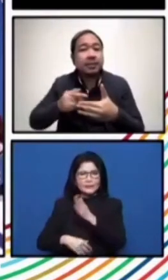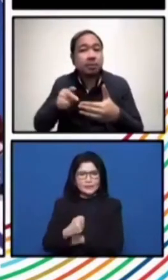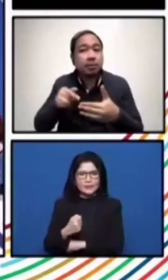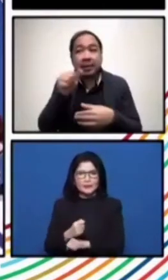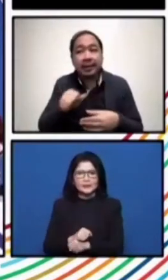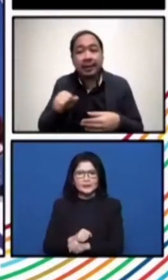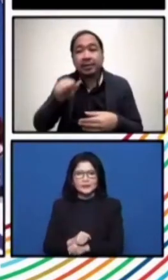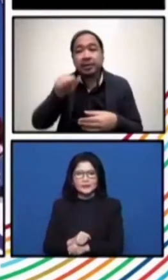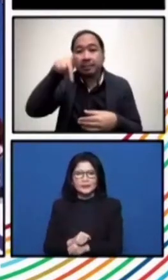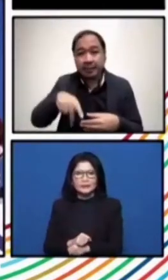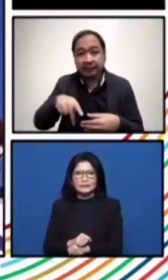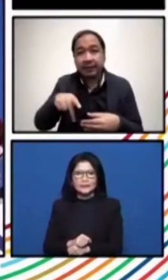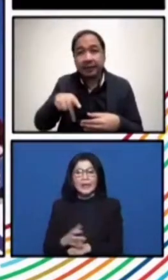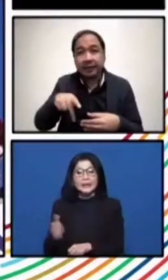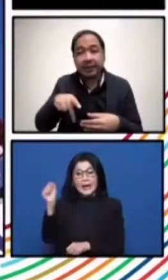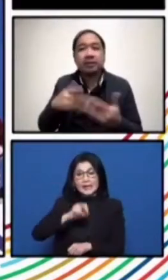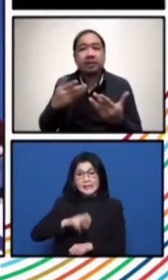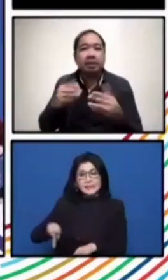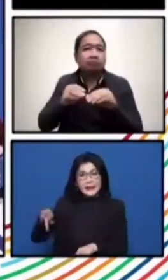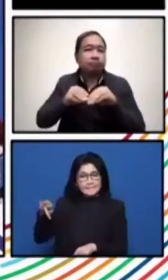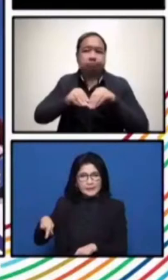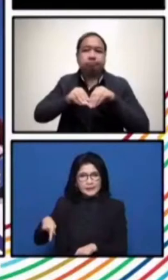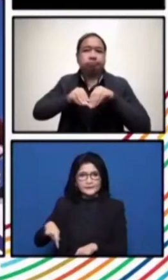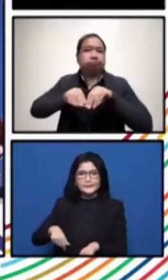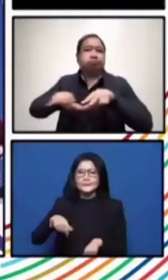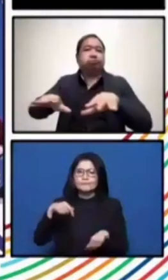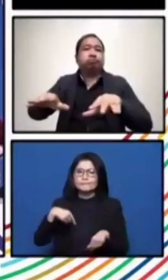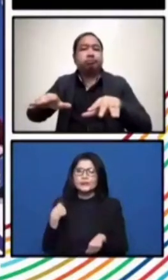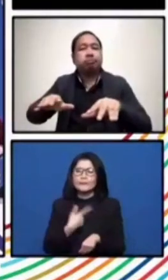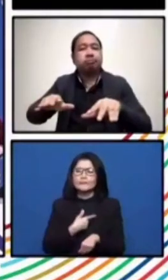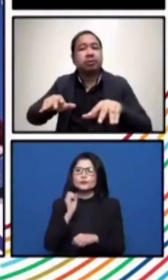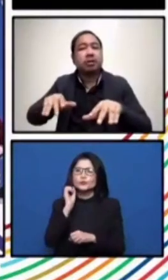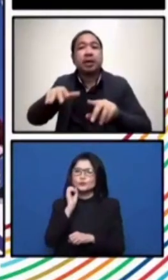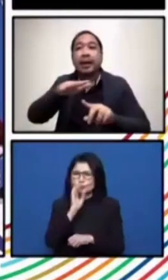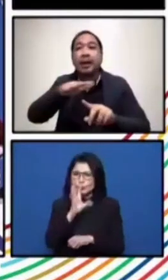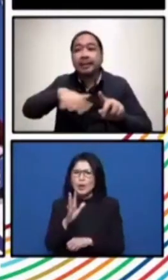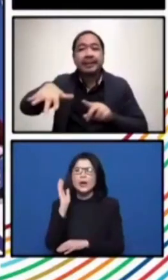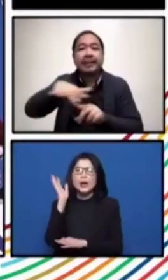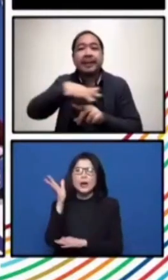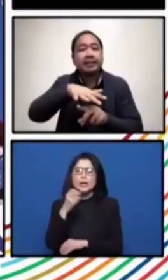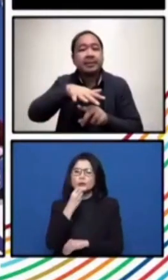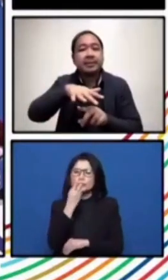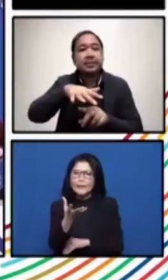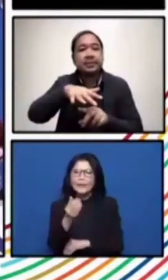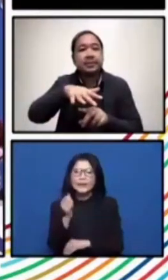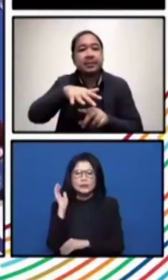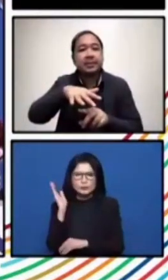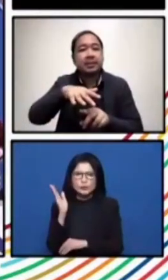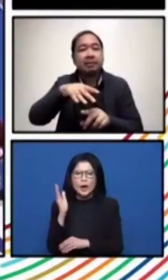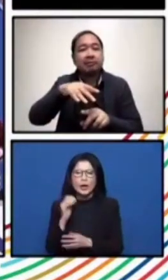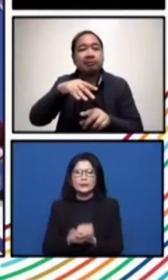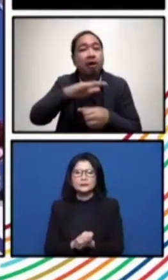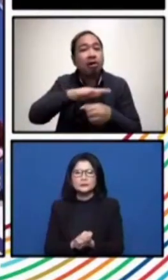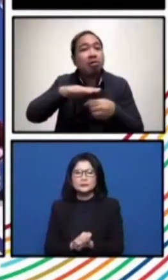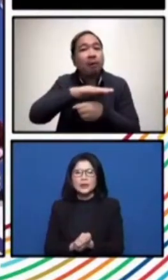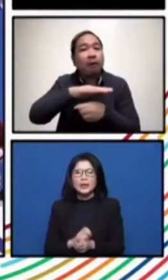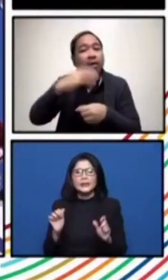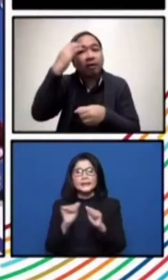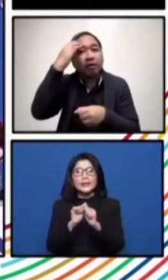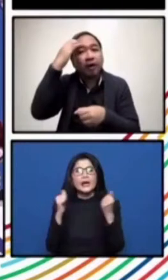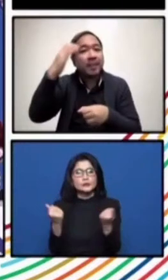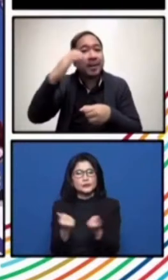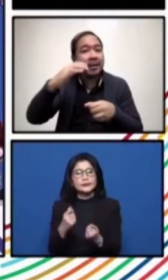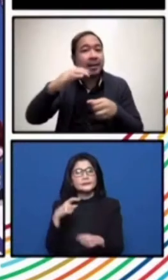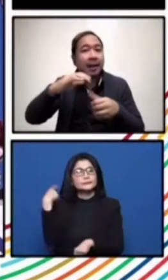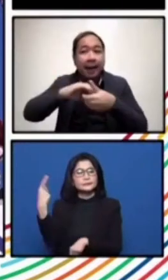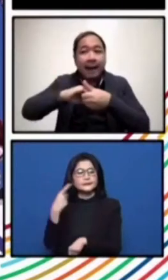we have been disseminating this uh among um all the local governments associations in Indonesia there